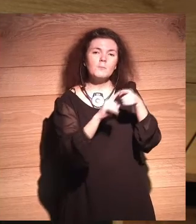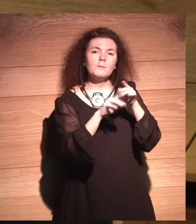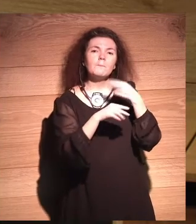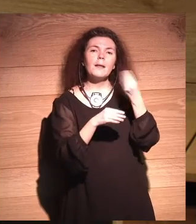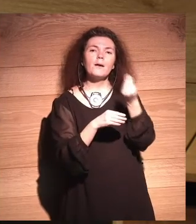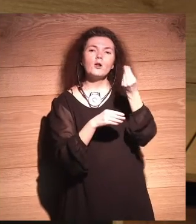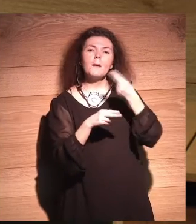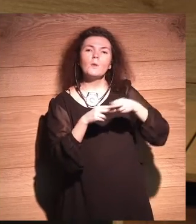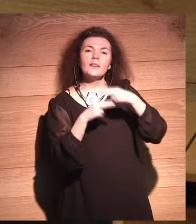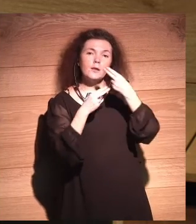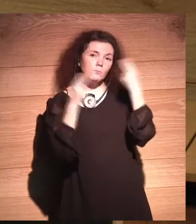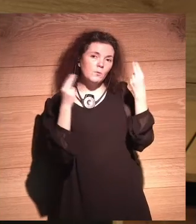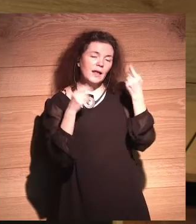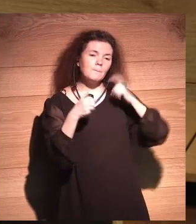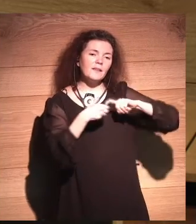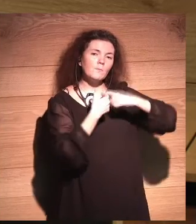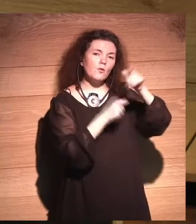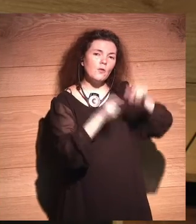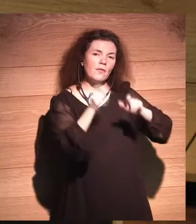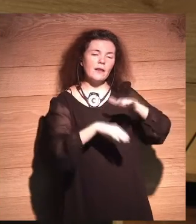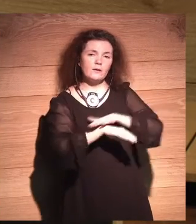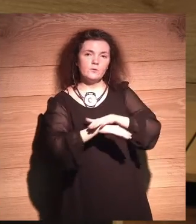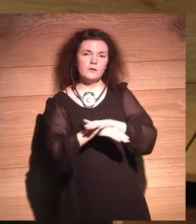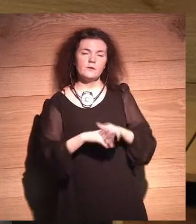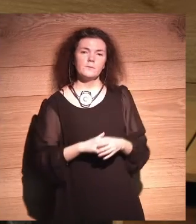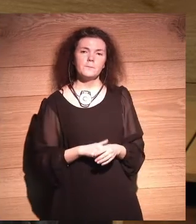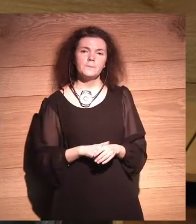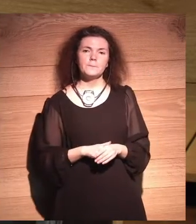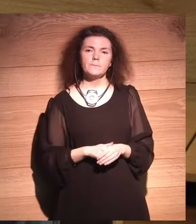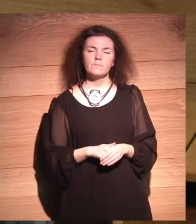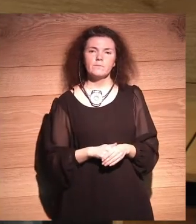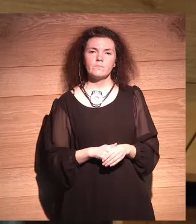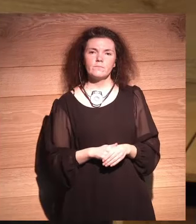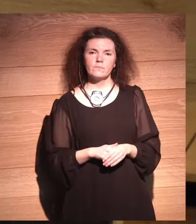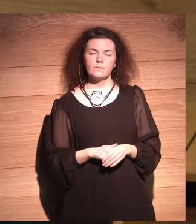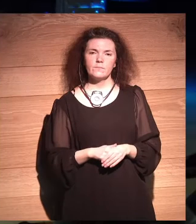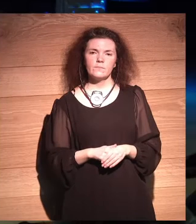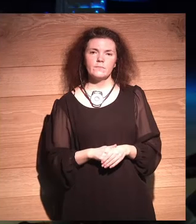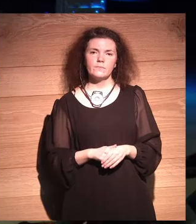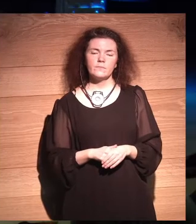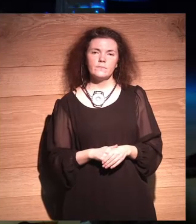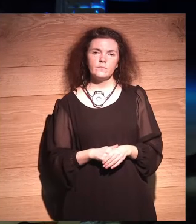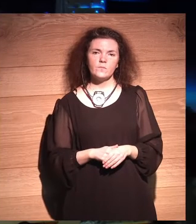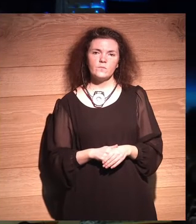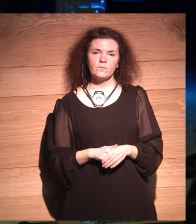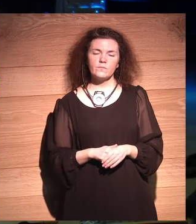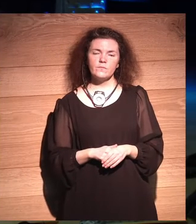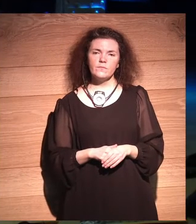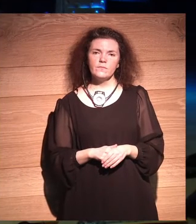anywhere in the world that is going along those lines to improve participation of the citizens in the government and public policies.